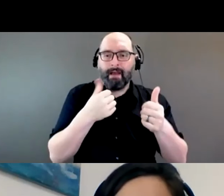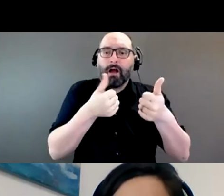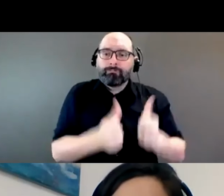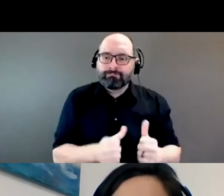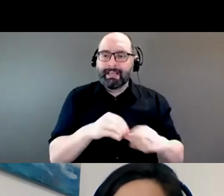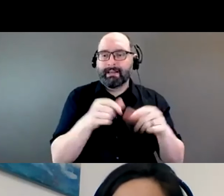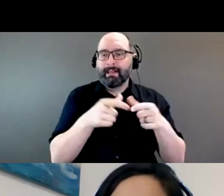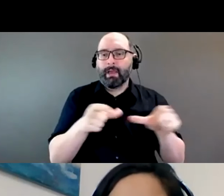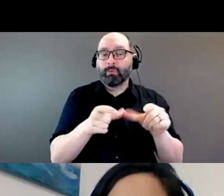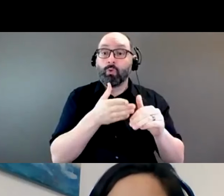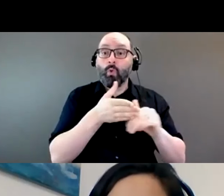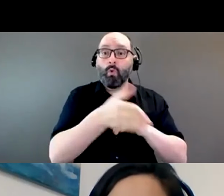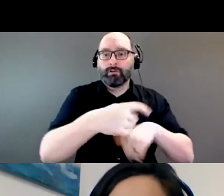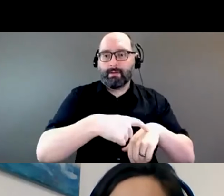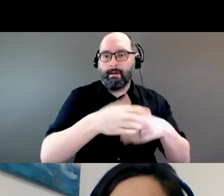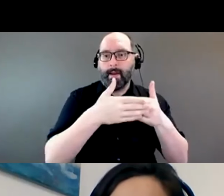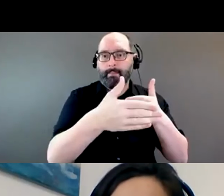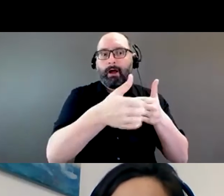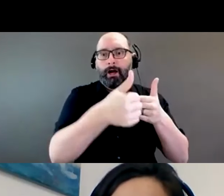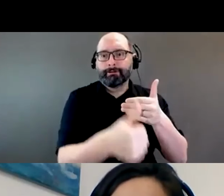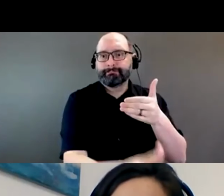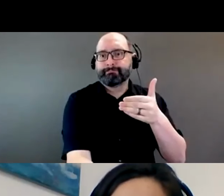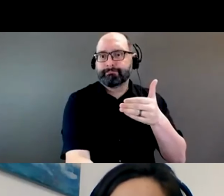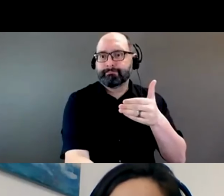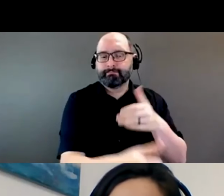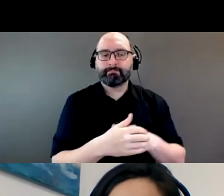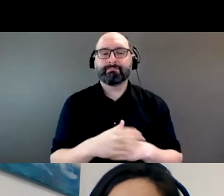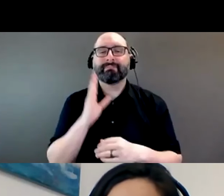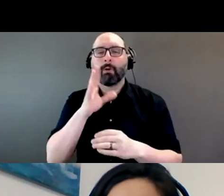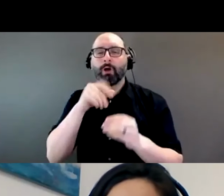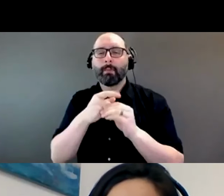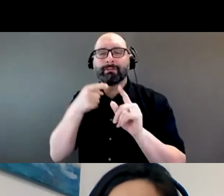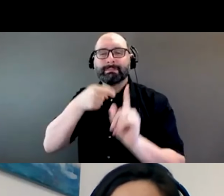time. And I'll talk a bit about the specifics in a minute.